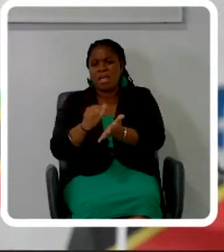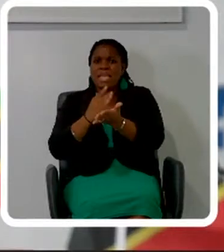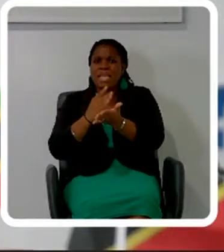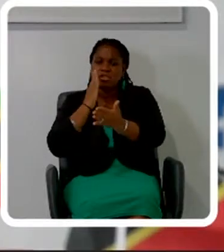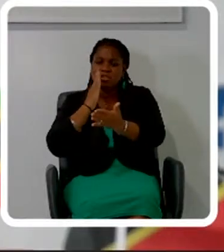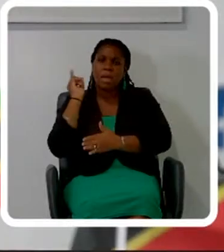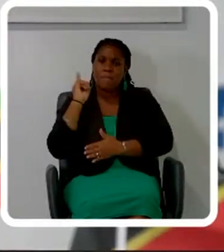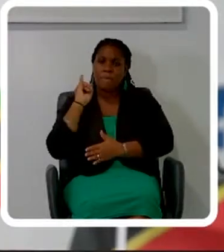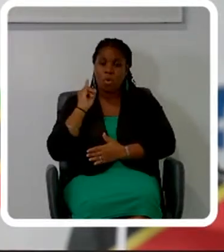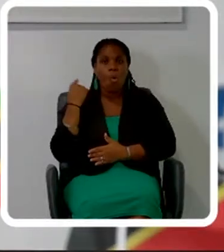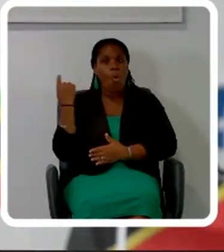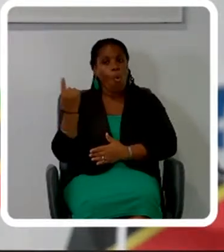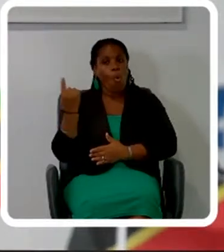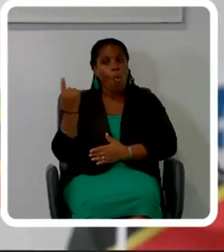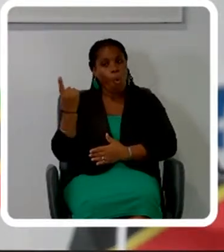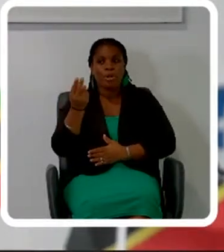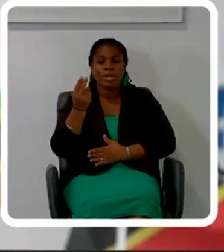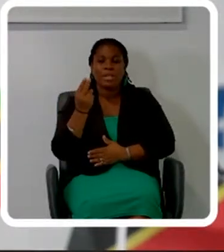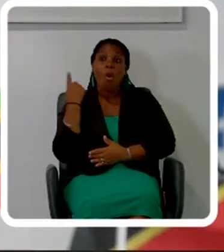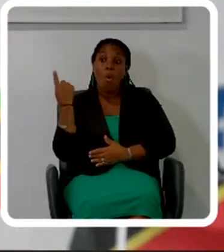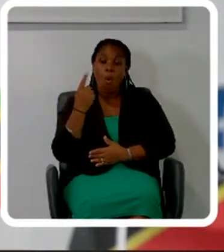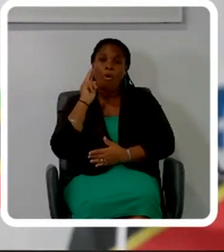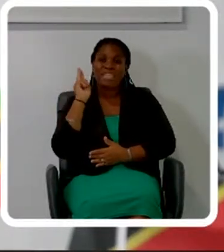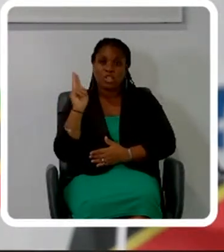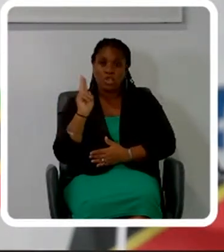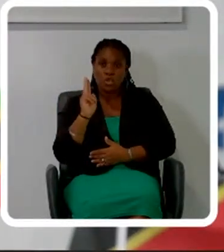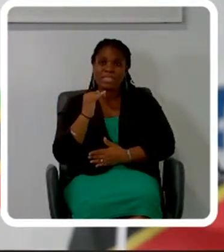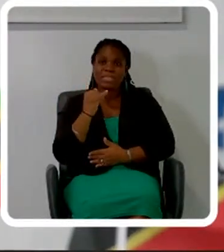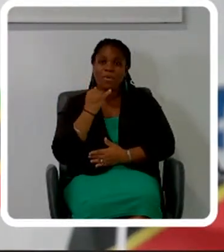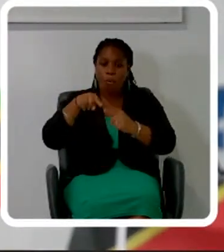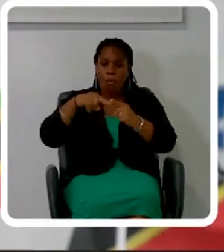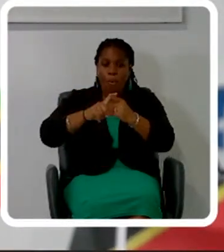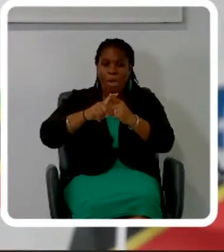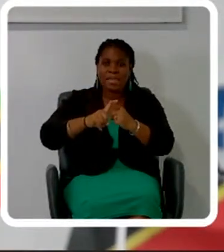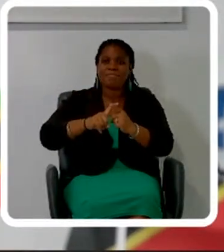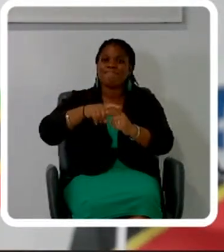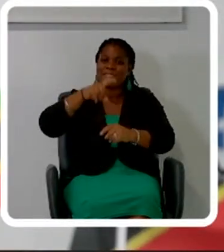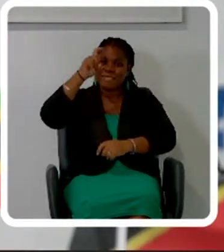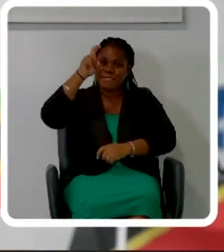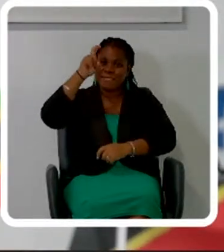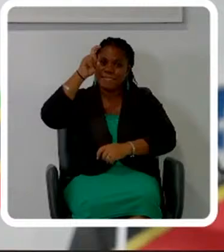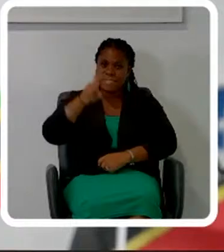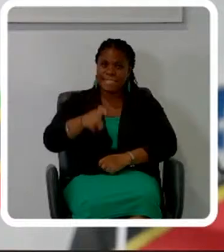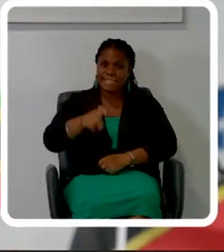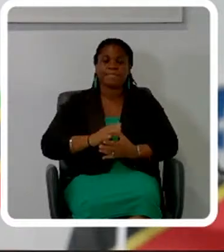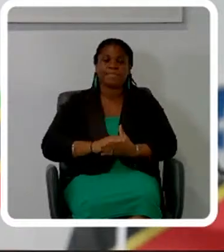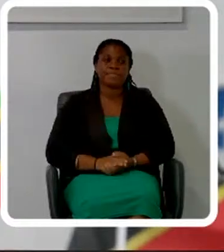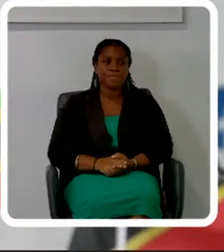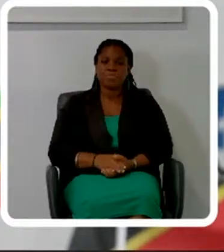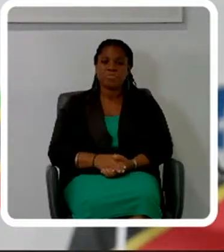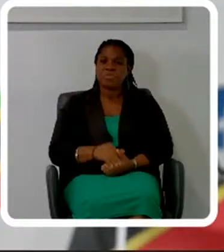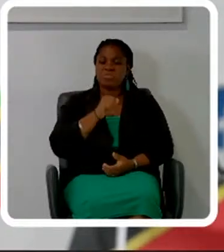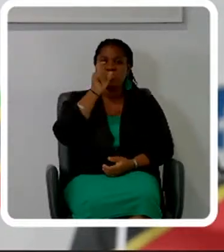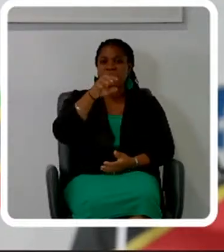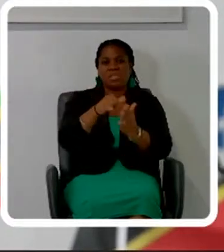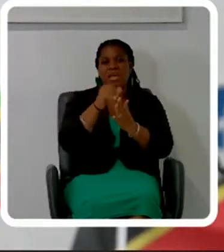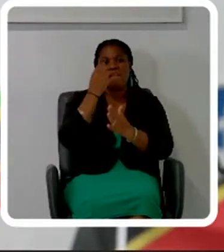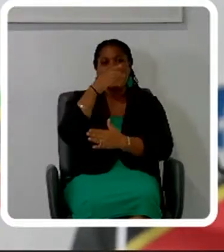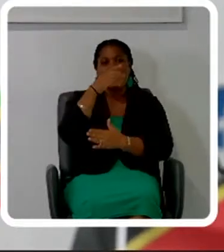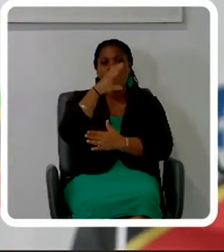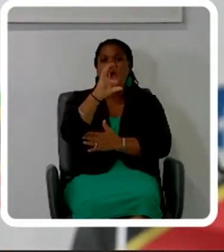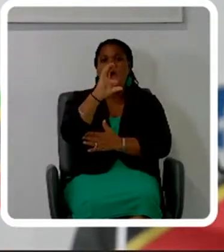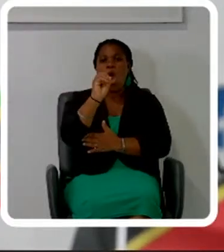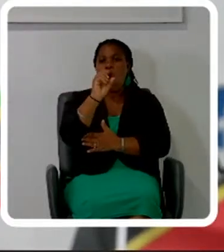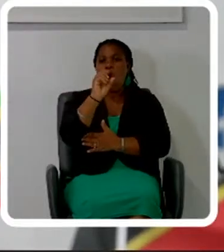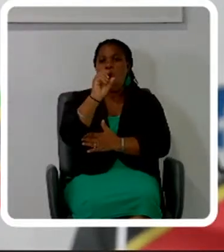it's absolutely necessary. A cold doesn't need that. A flu doesn't need that. That can be treated with the remedies we